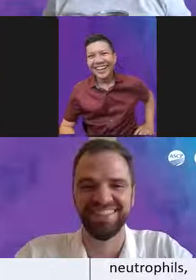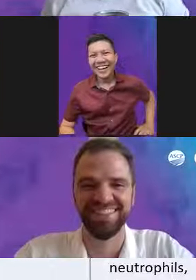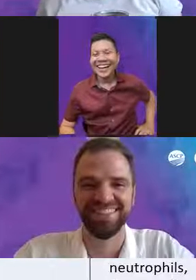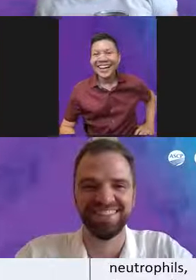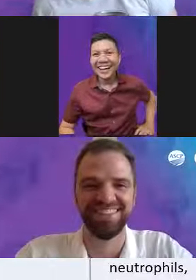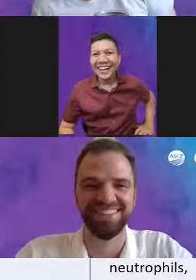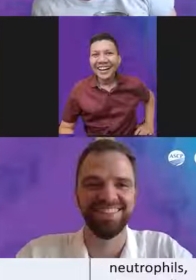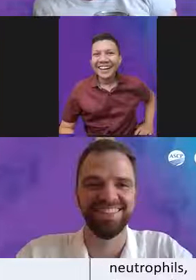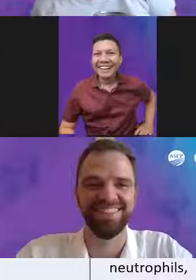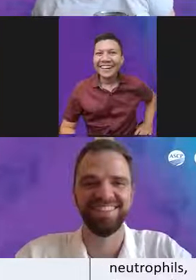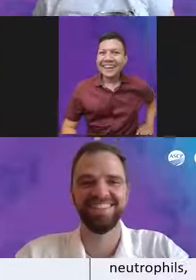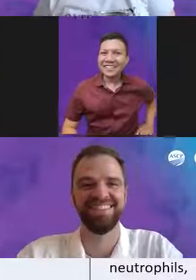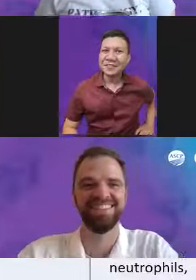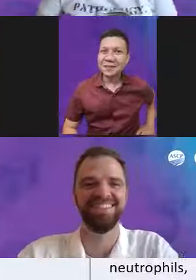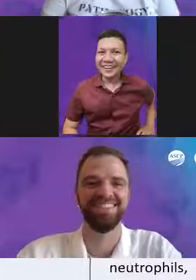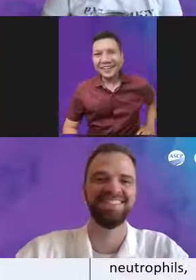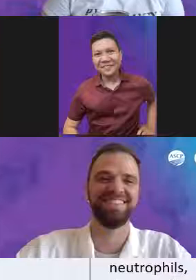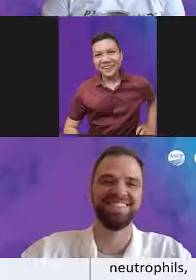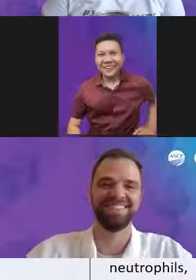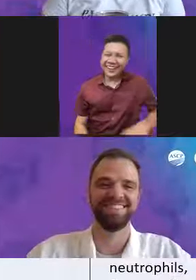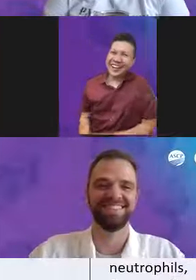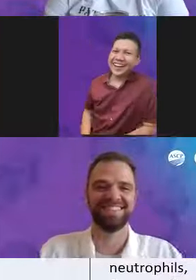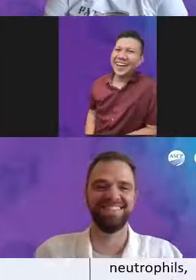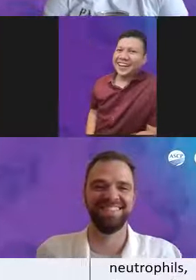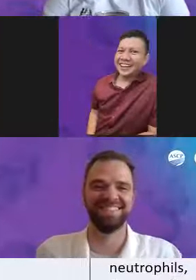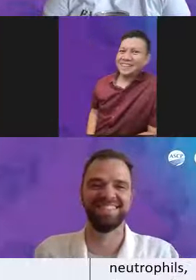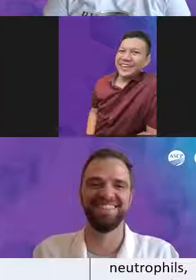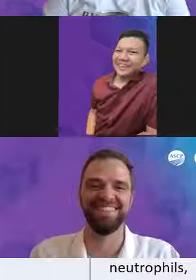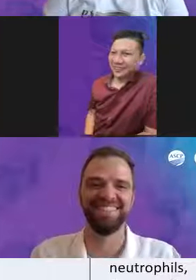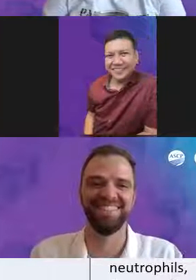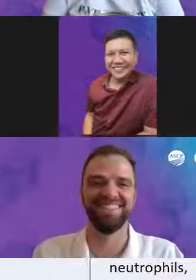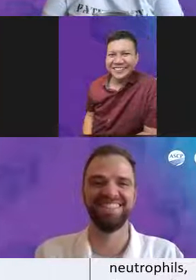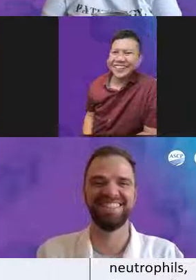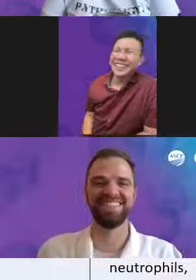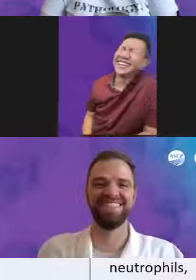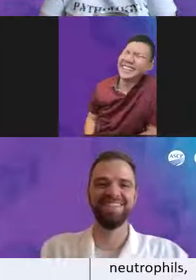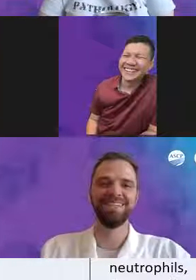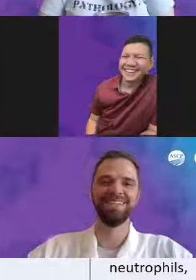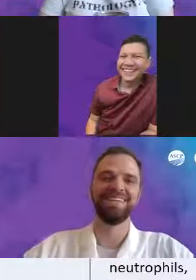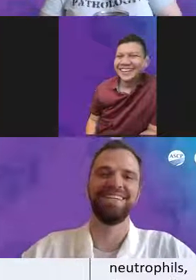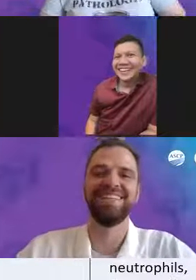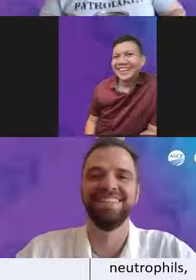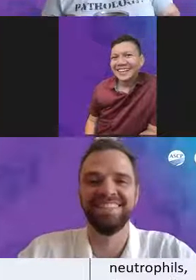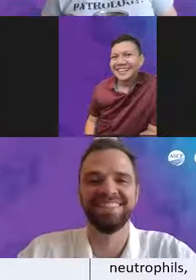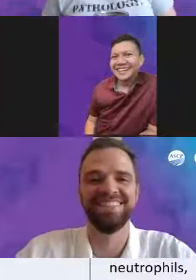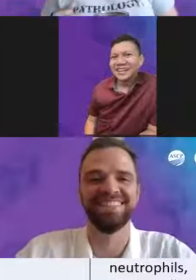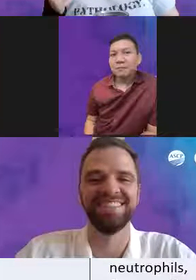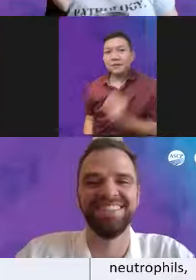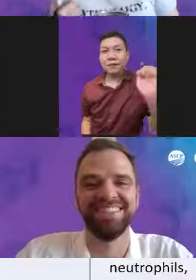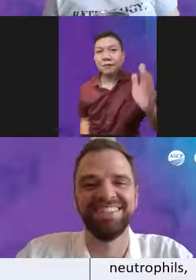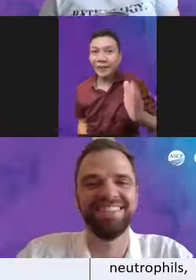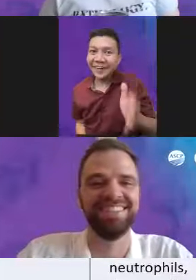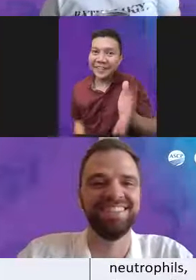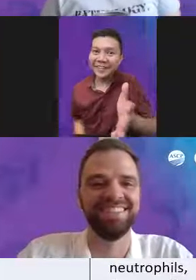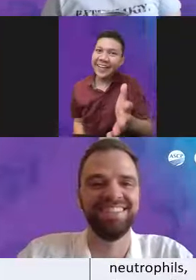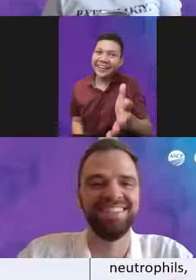We want to be supportive of each other, right? So you want to clump in a cold agglutinate. All right.